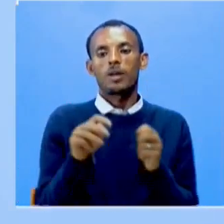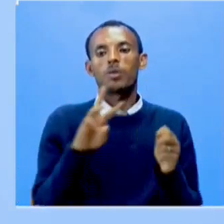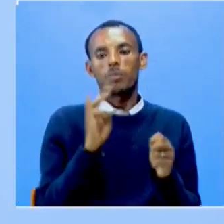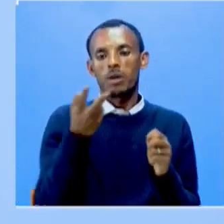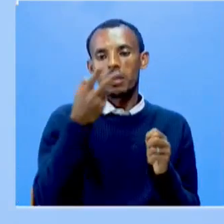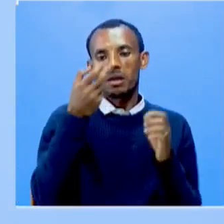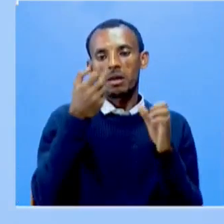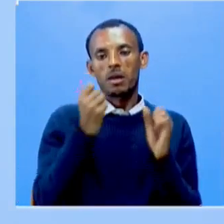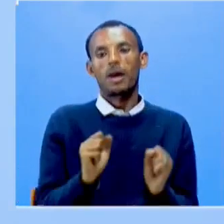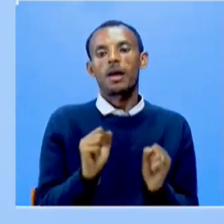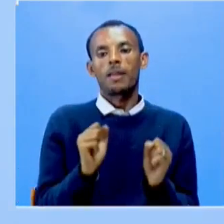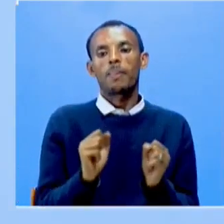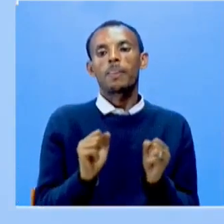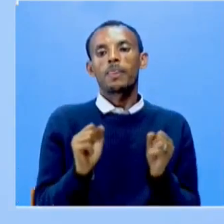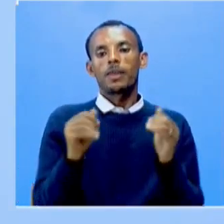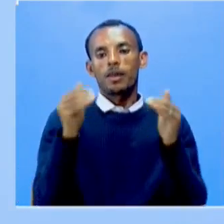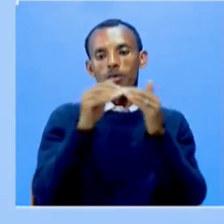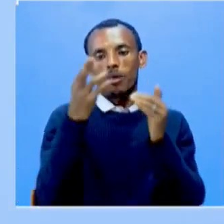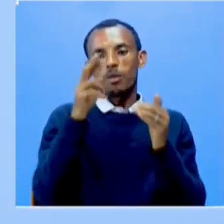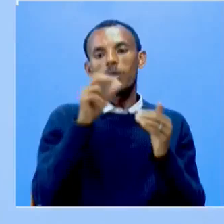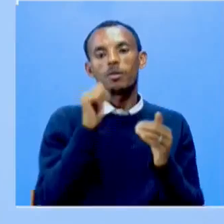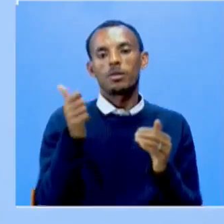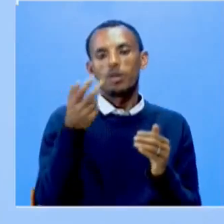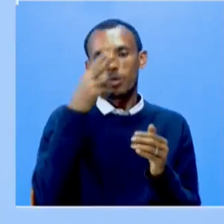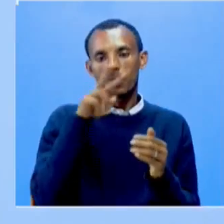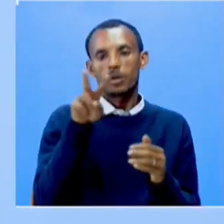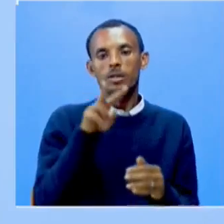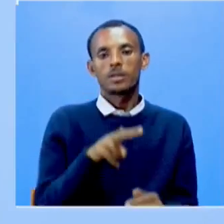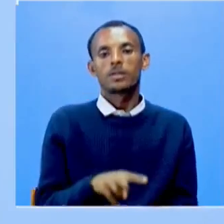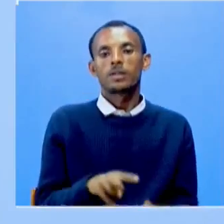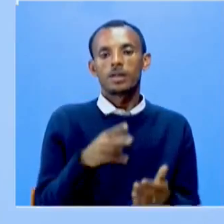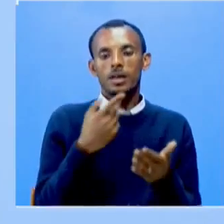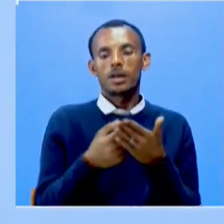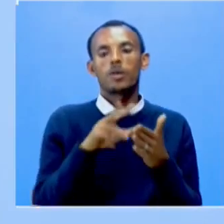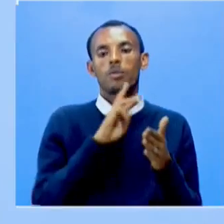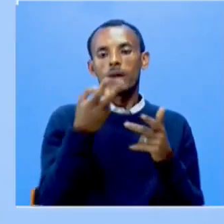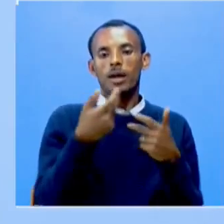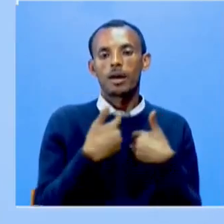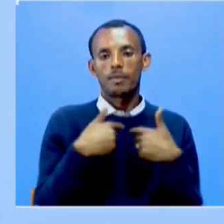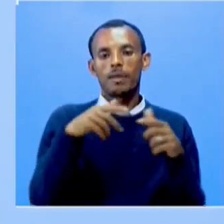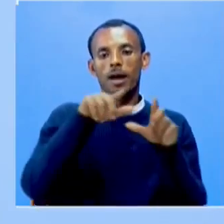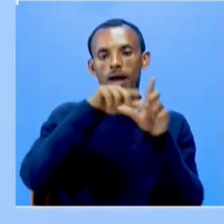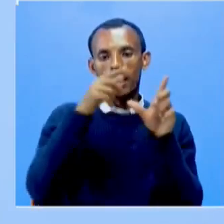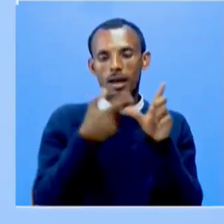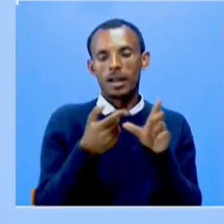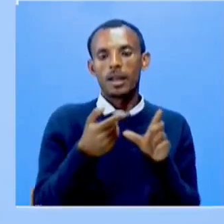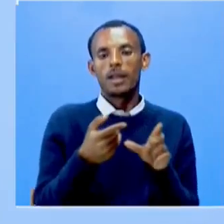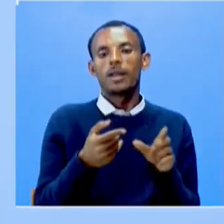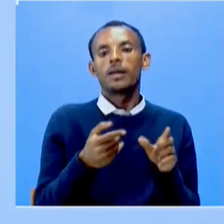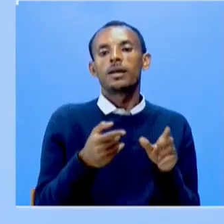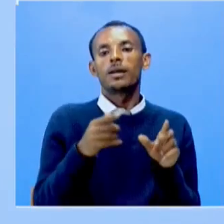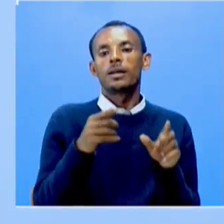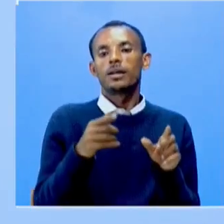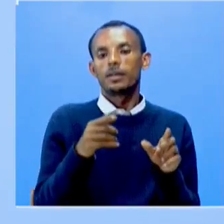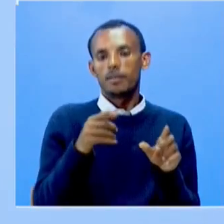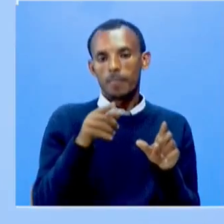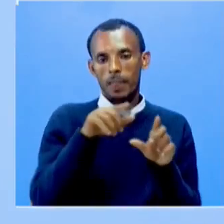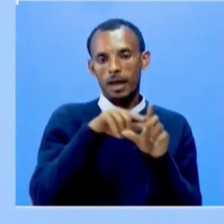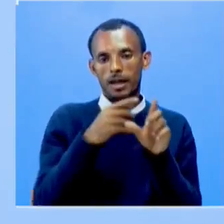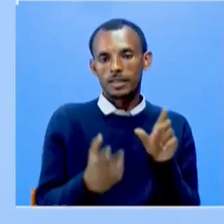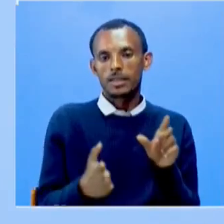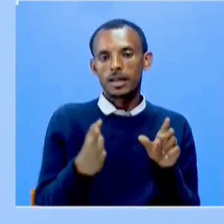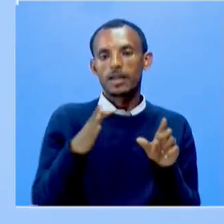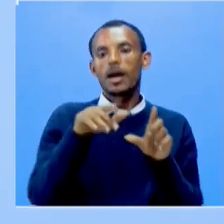triangles are congruent or not. Look, here we have angle, side, angle. Again here, angle, side,